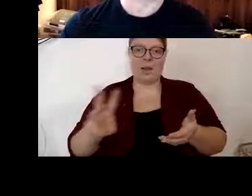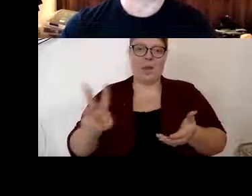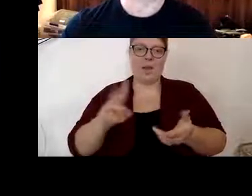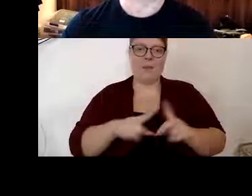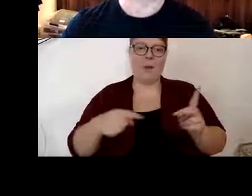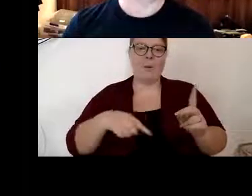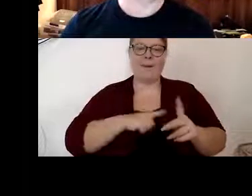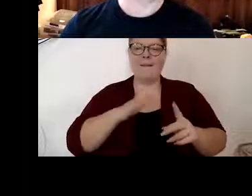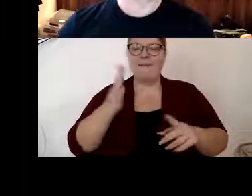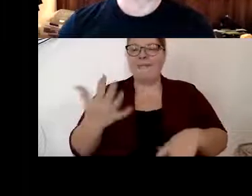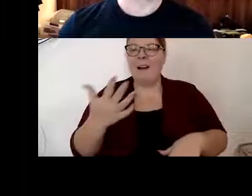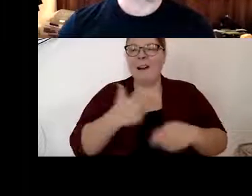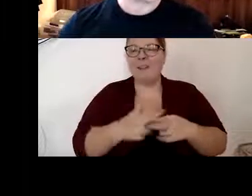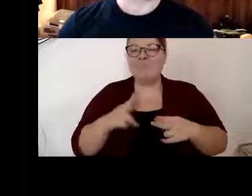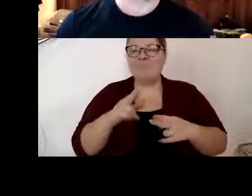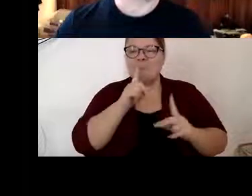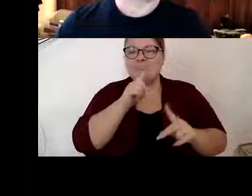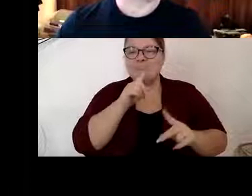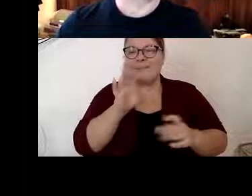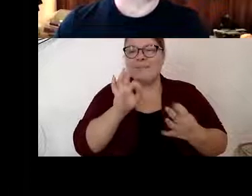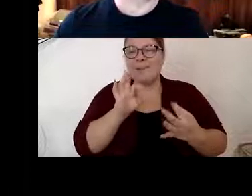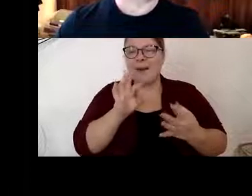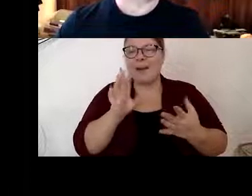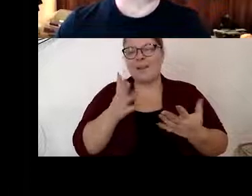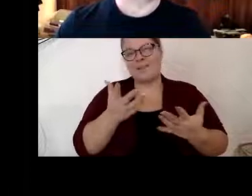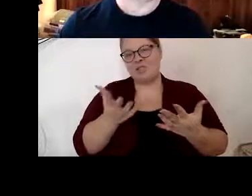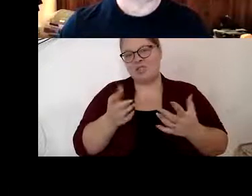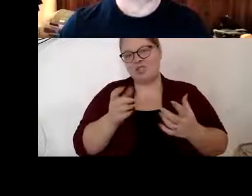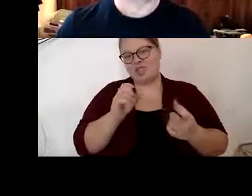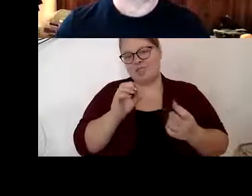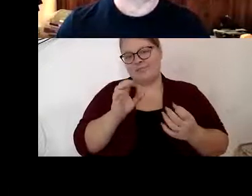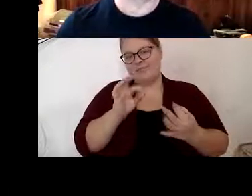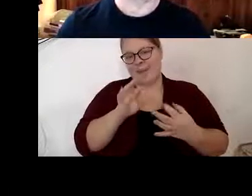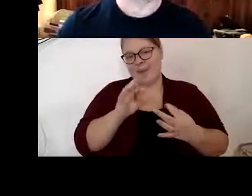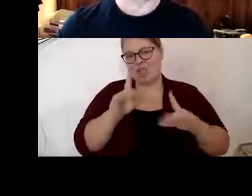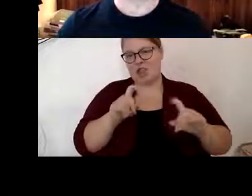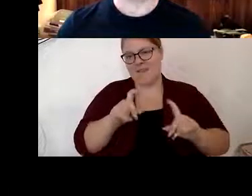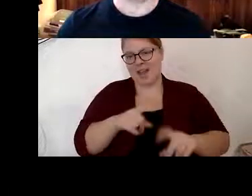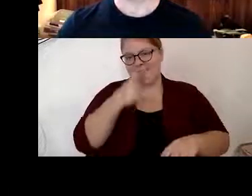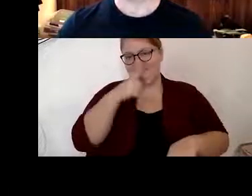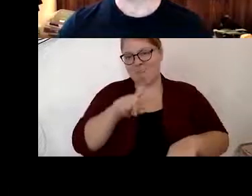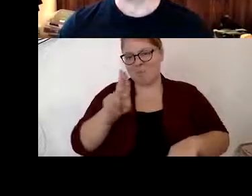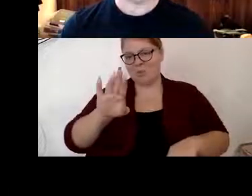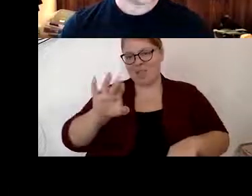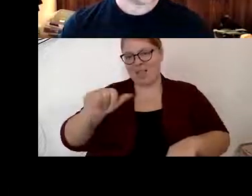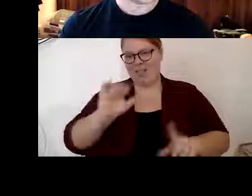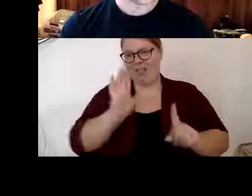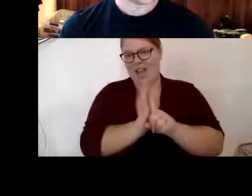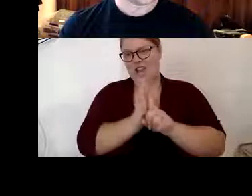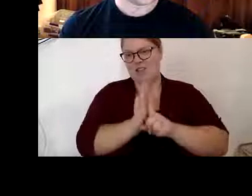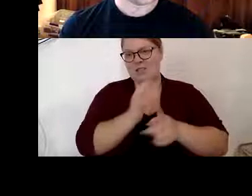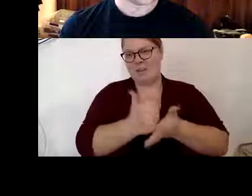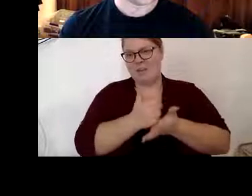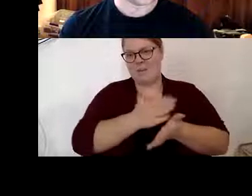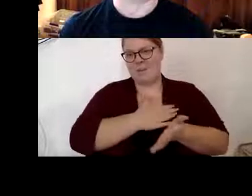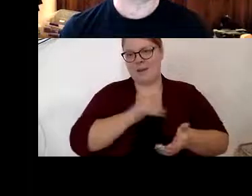little 5-answer feedback survey if you want to give us through UCLA, that I've sent the link for that. I'd appreciate that. That helps me with my